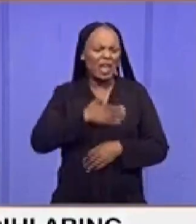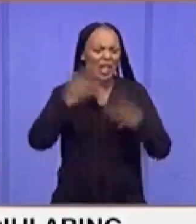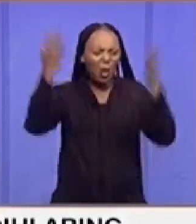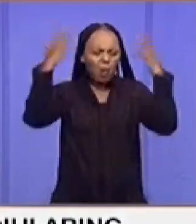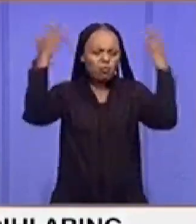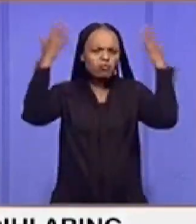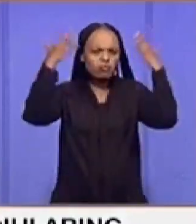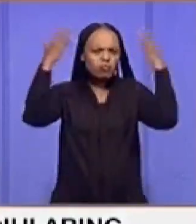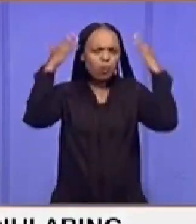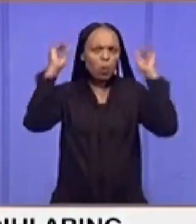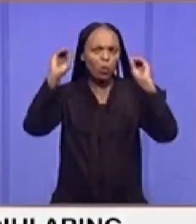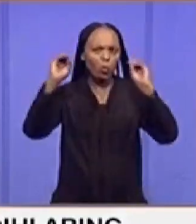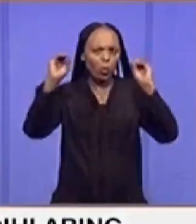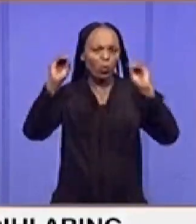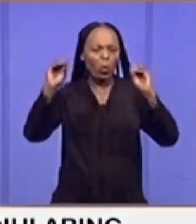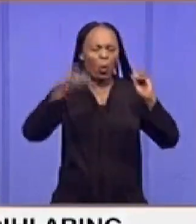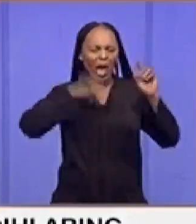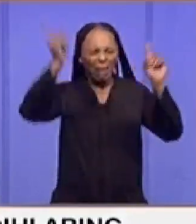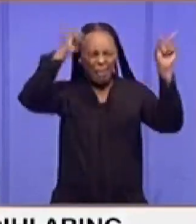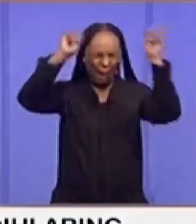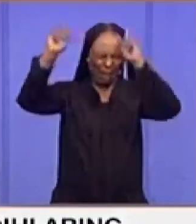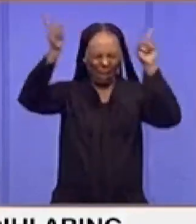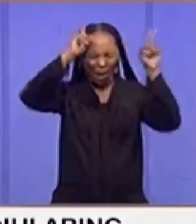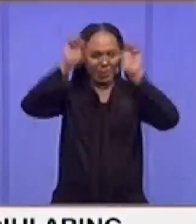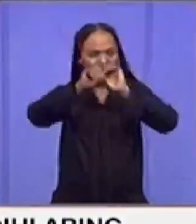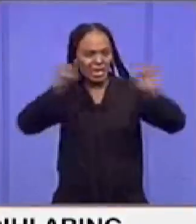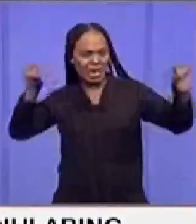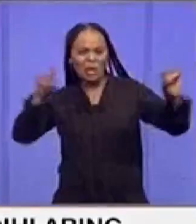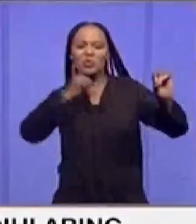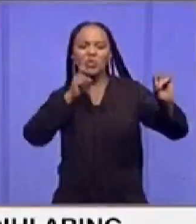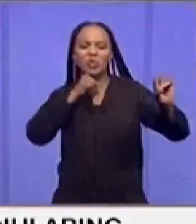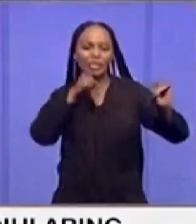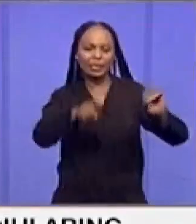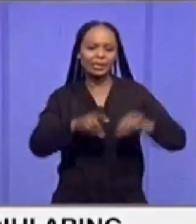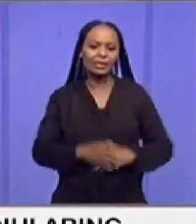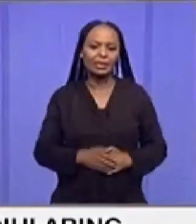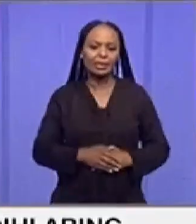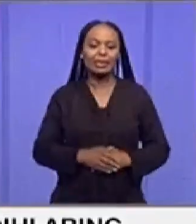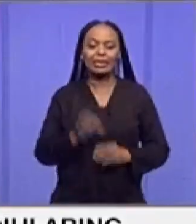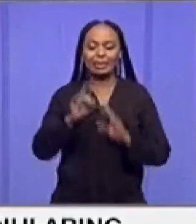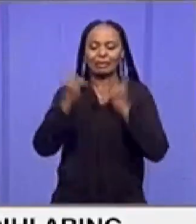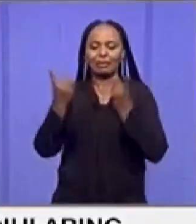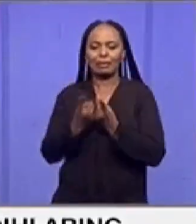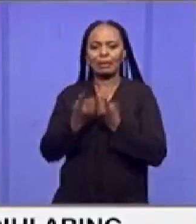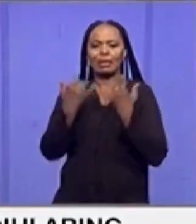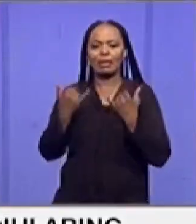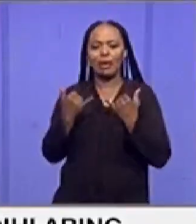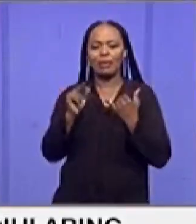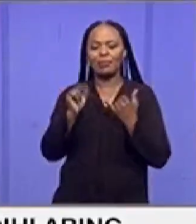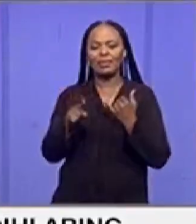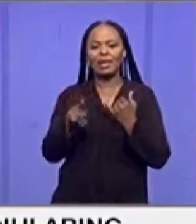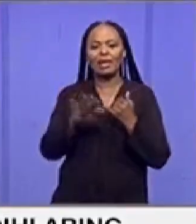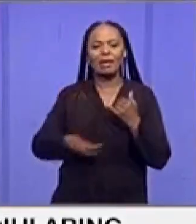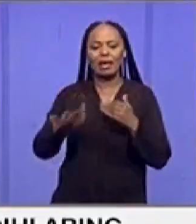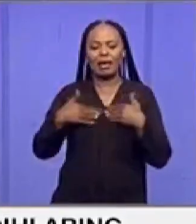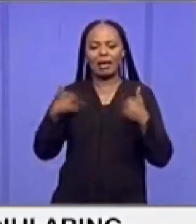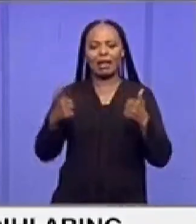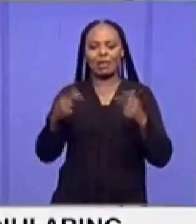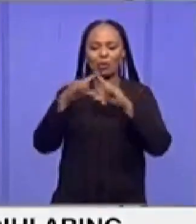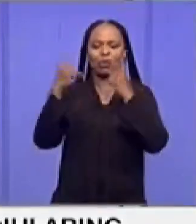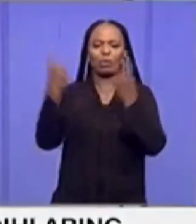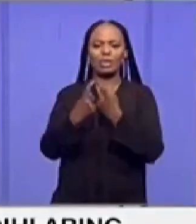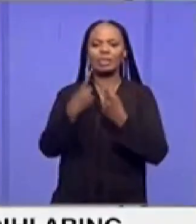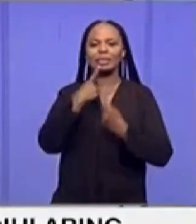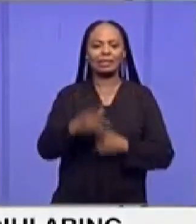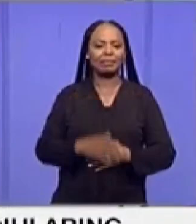cause o lemetse mo tlhogong ba mo shapile ka dithobane tse mo tlhogong. Komiti ya kgoro ya maphelo ka profenseng yeo e šetšanego le dikoma